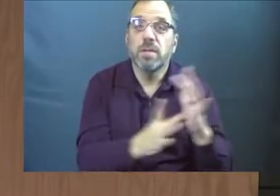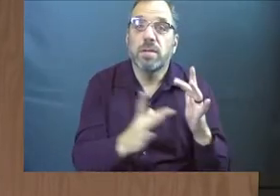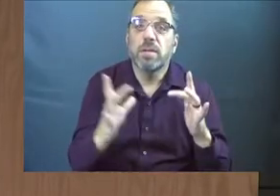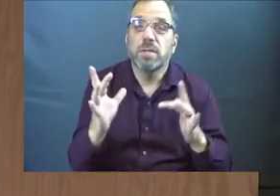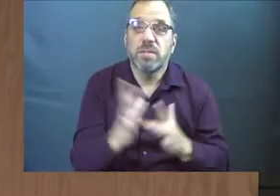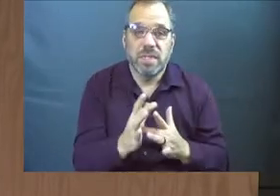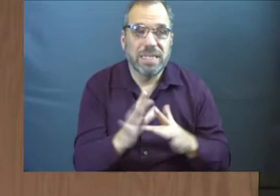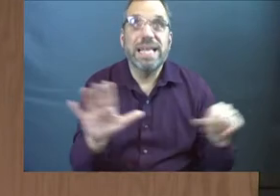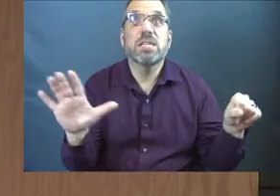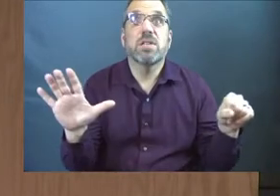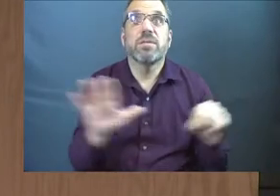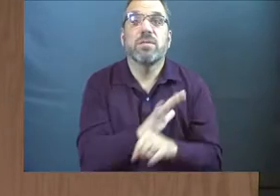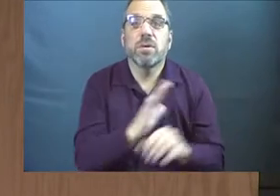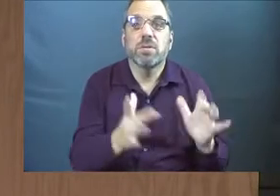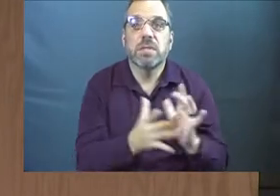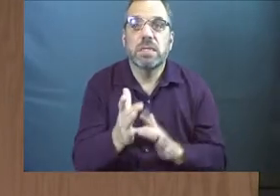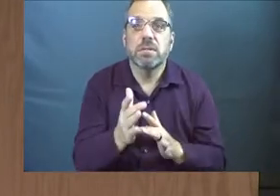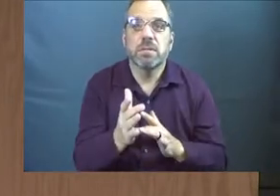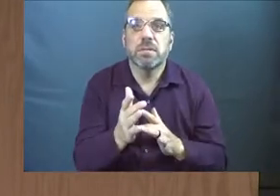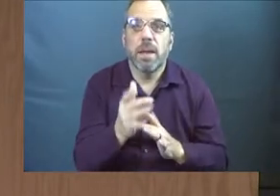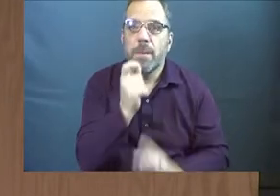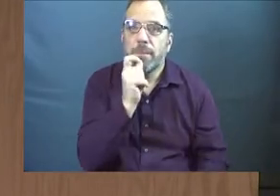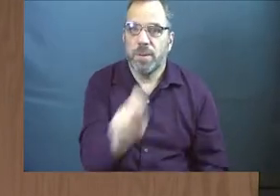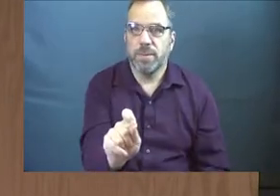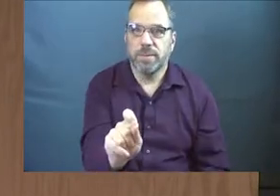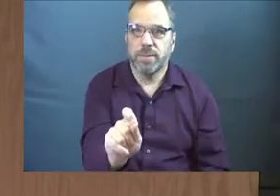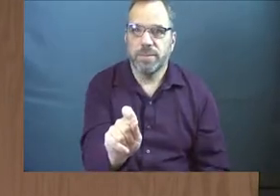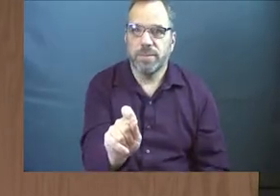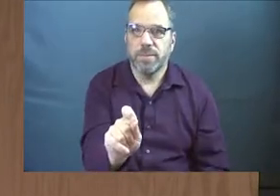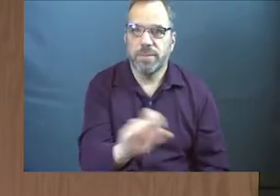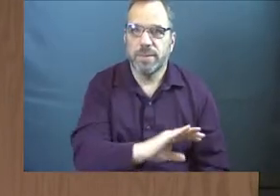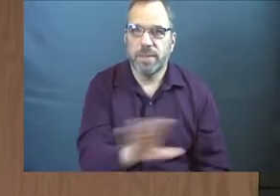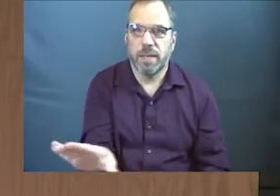Jesus is the full Jesus. Stop. Full stop.